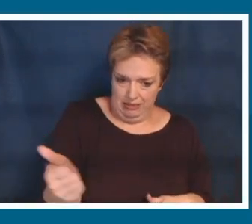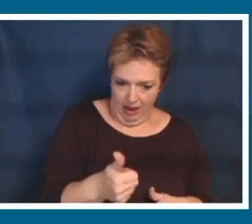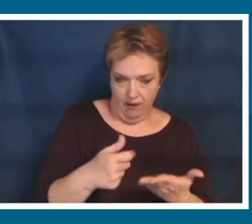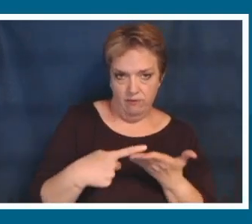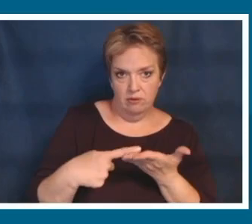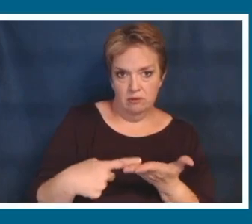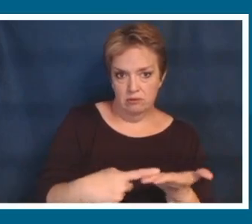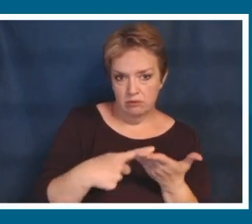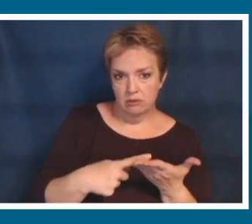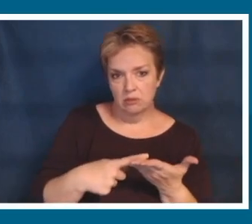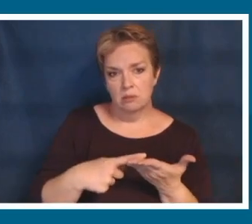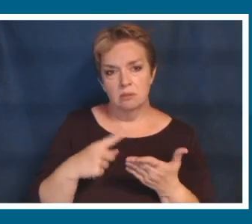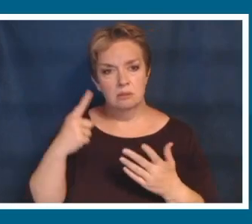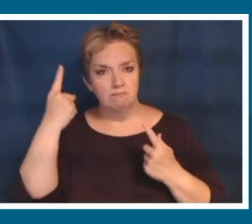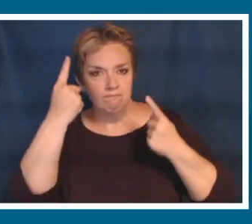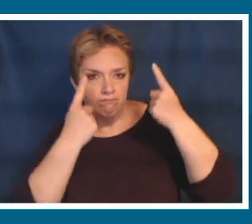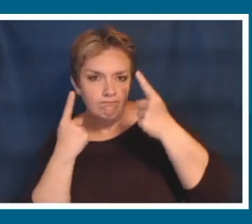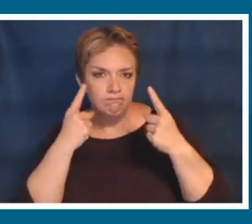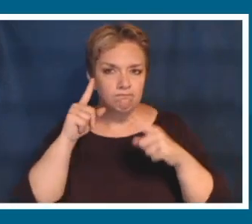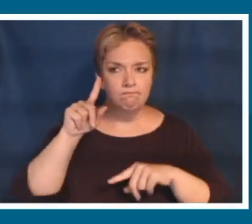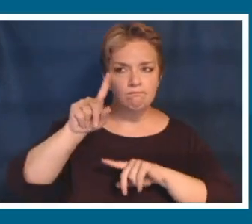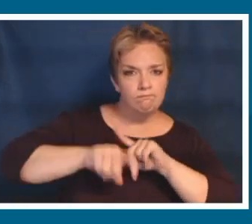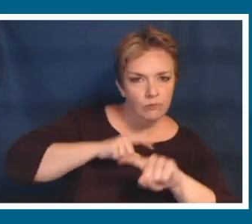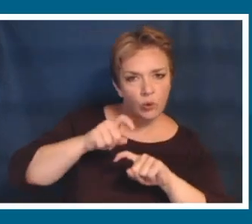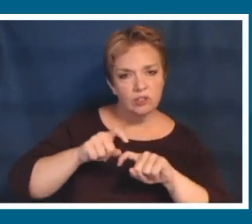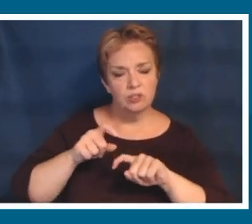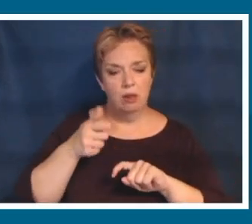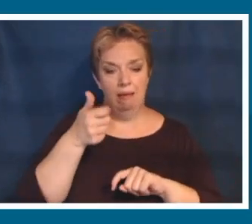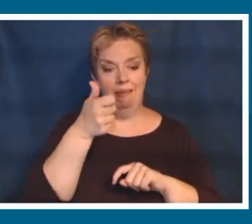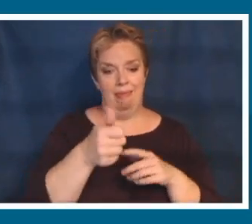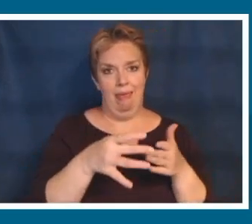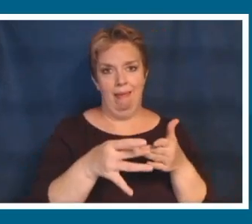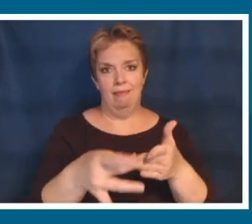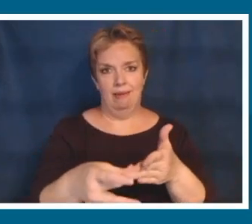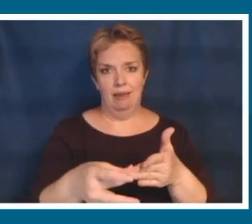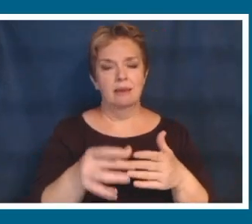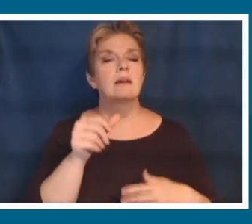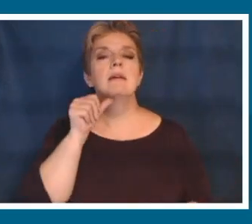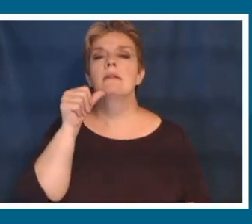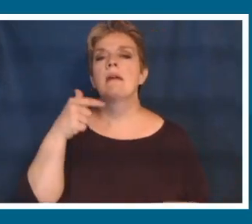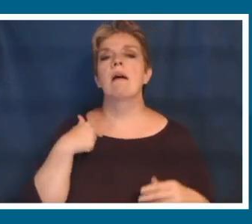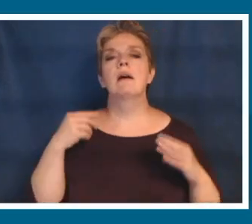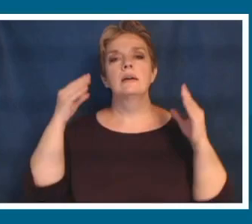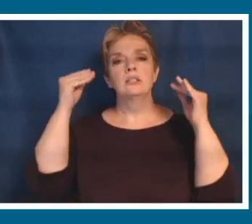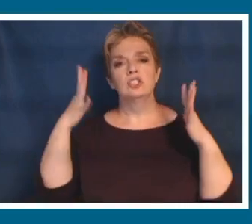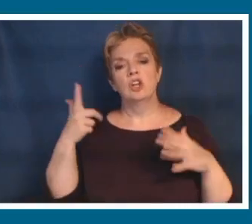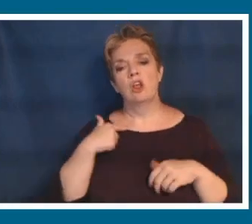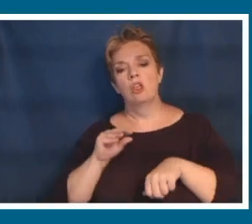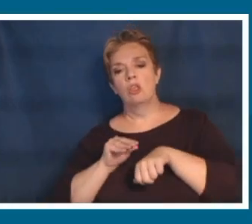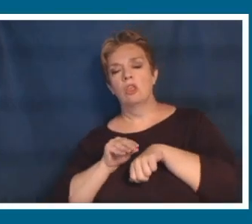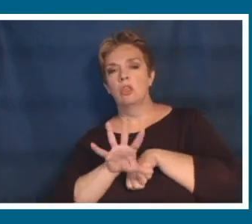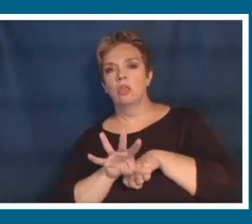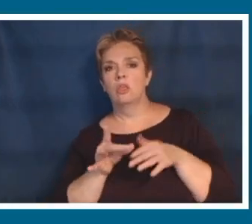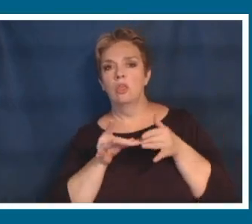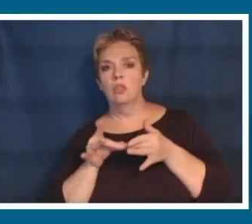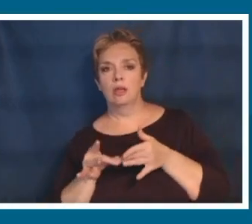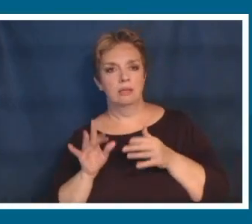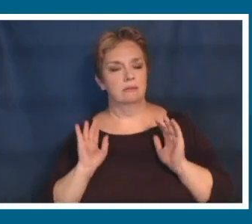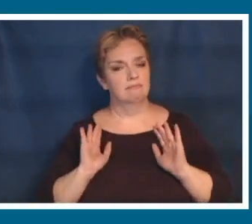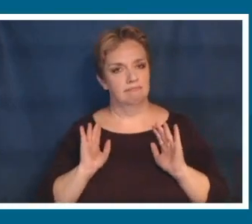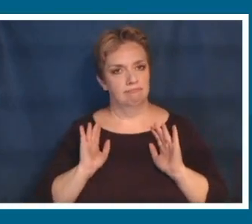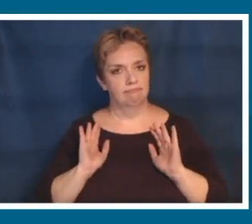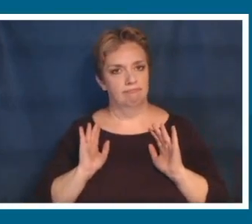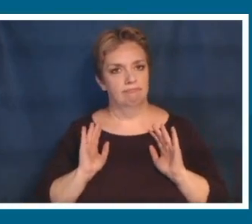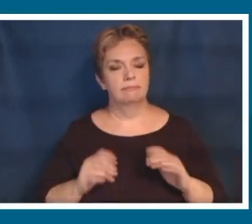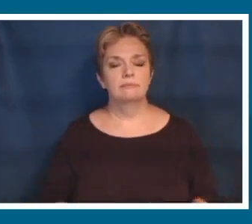student-led inquiry rather than teacher-leading questions. And the more that we can, what do you